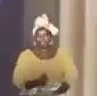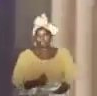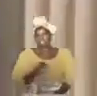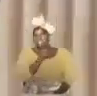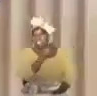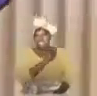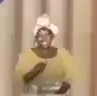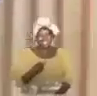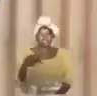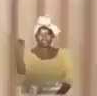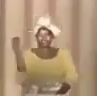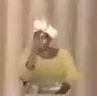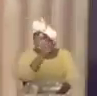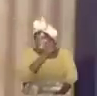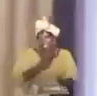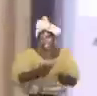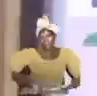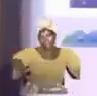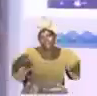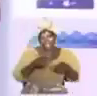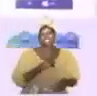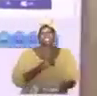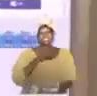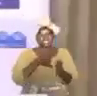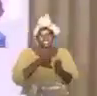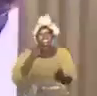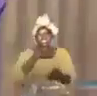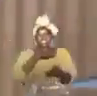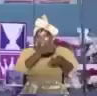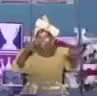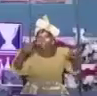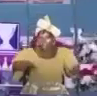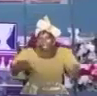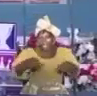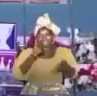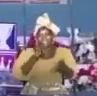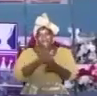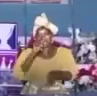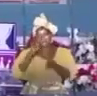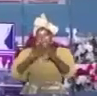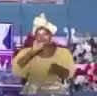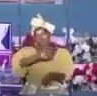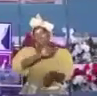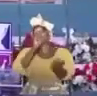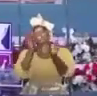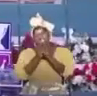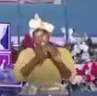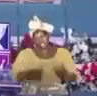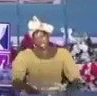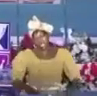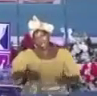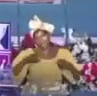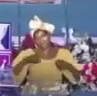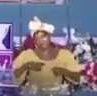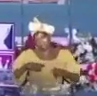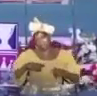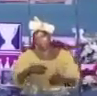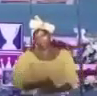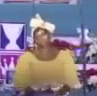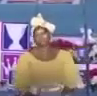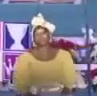an active part of the transforming force of society. It is true.